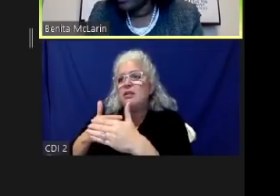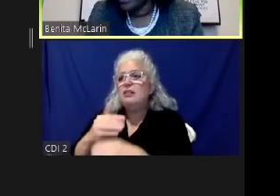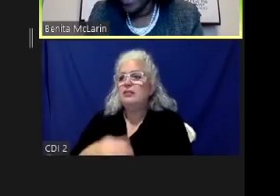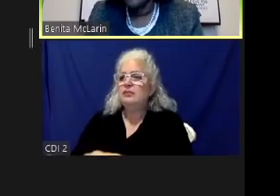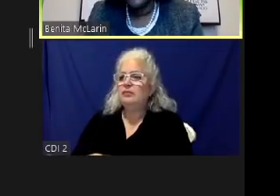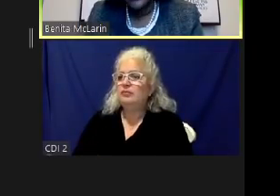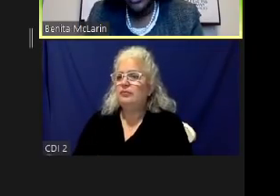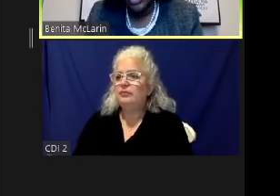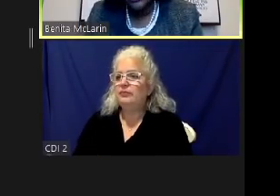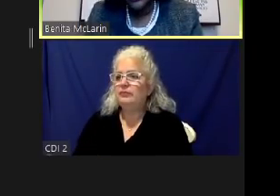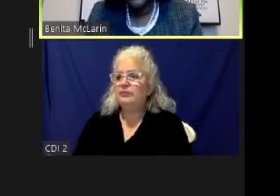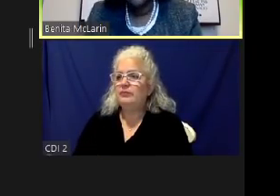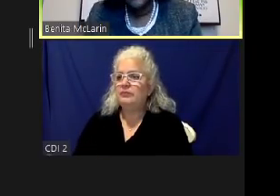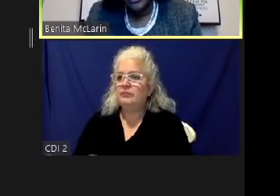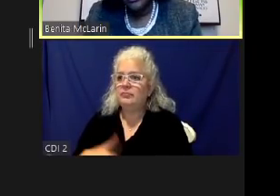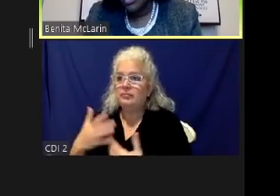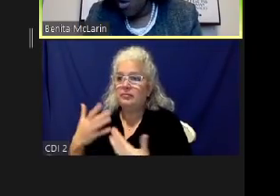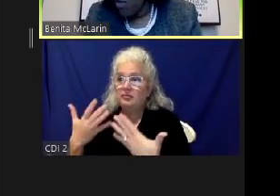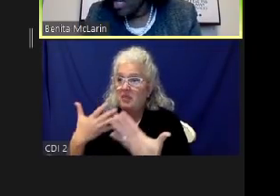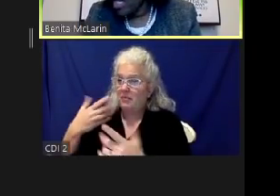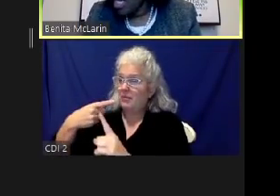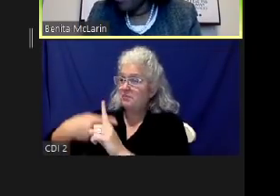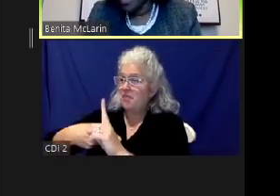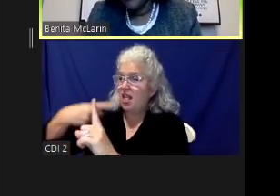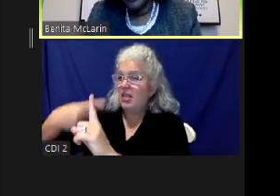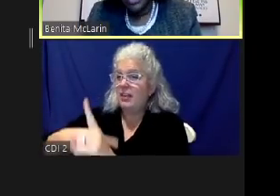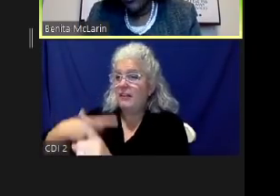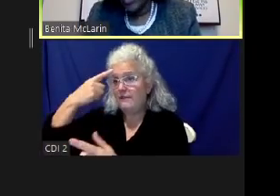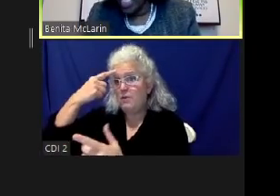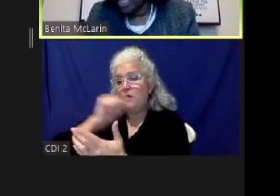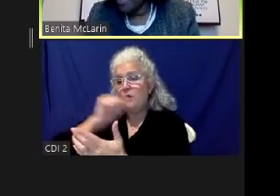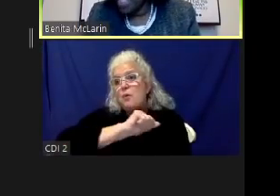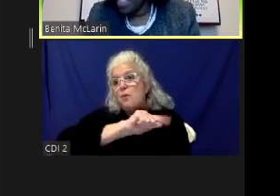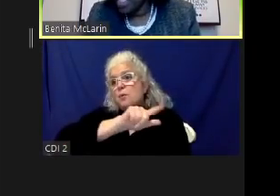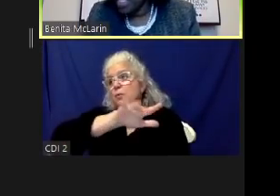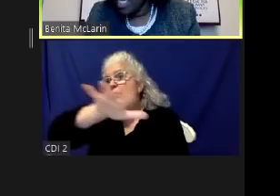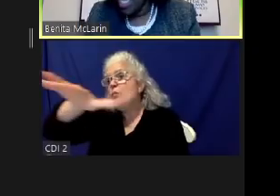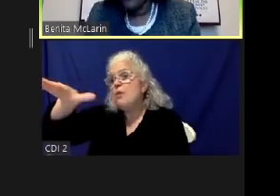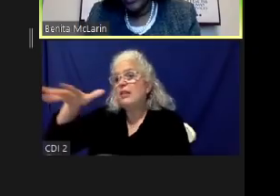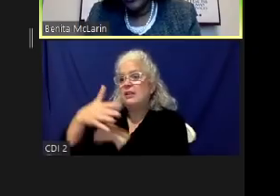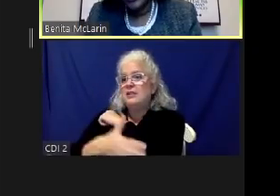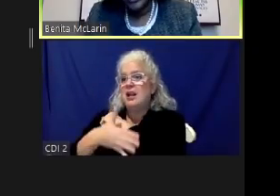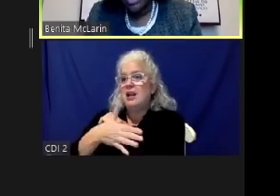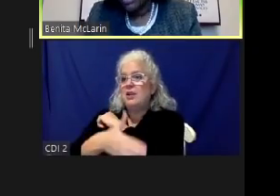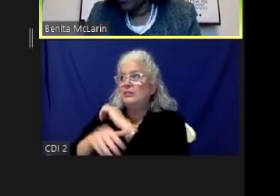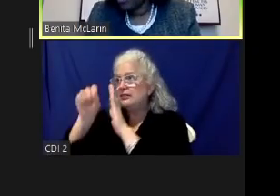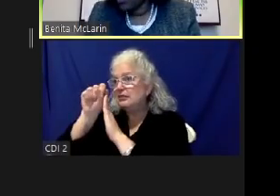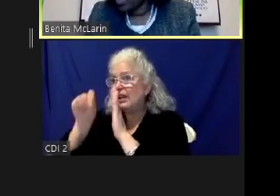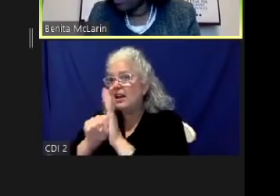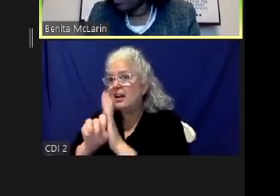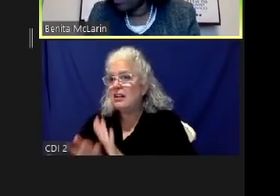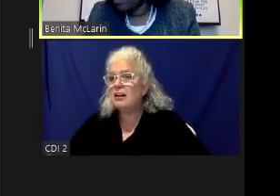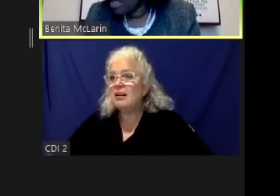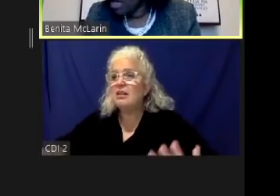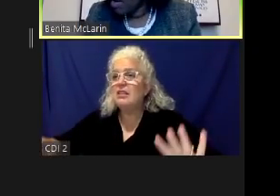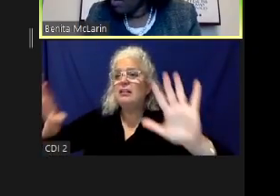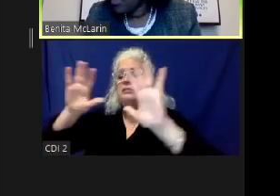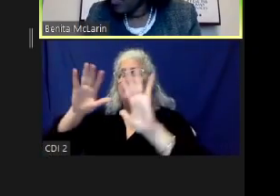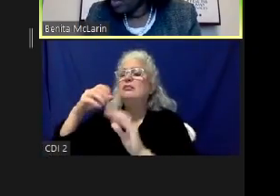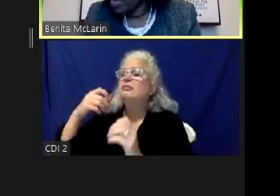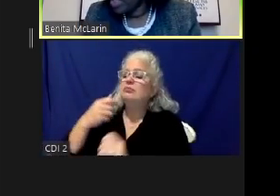and our entire nation to beat COVID, but I believe we can beat it. And when we're done, we're going to